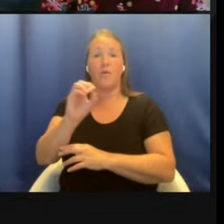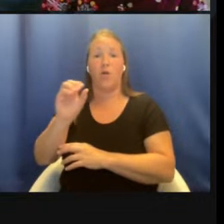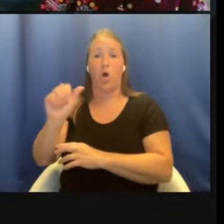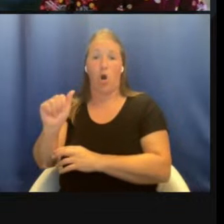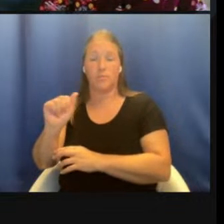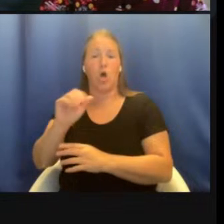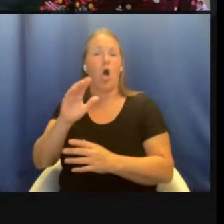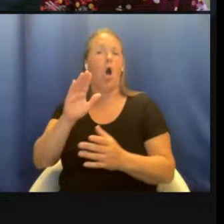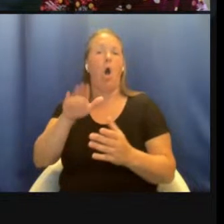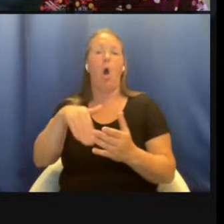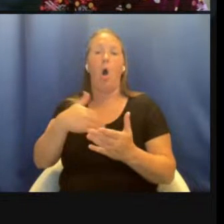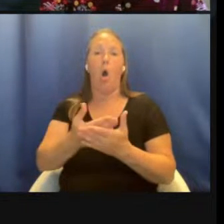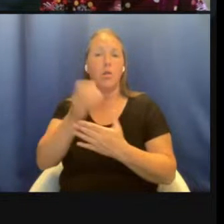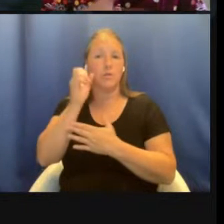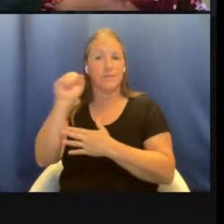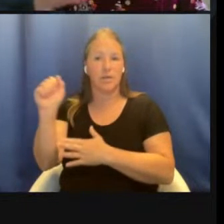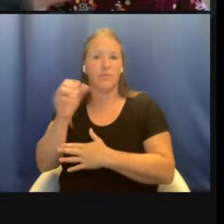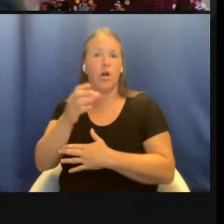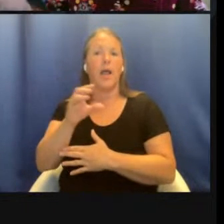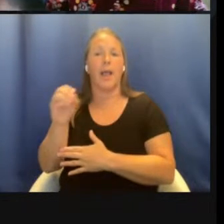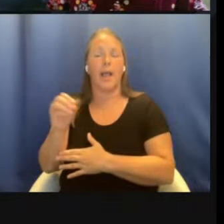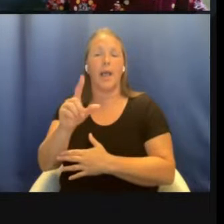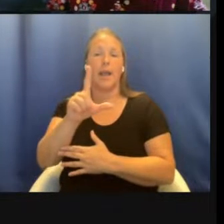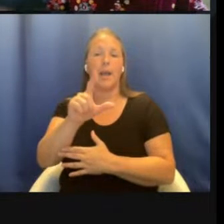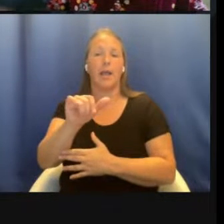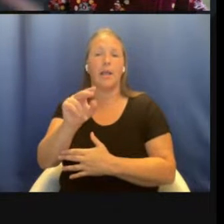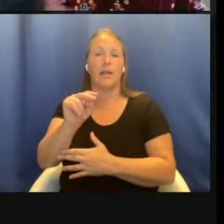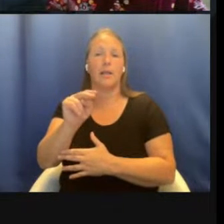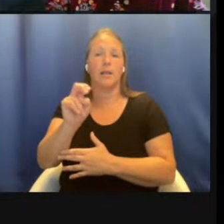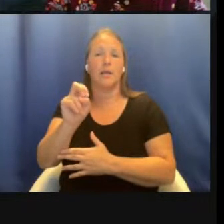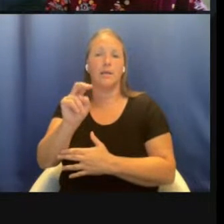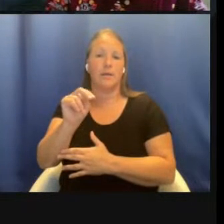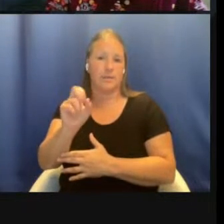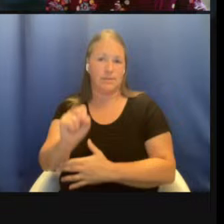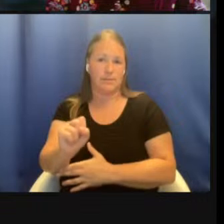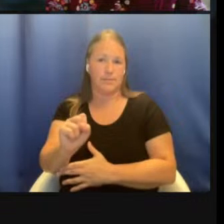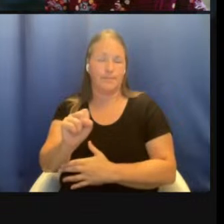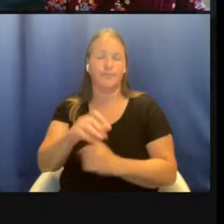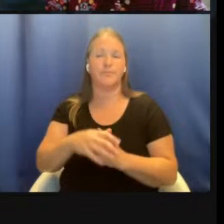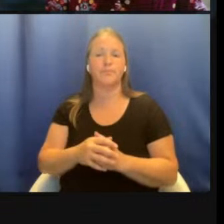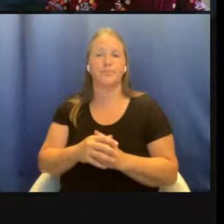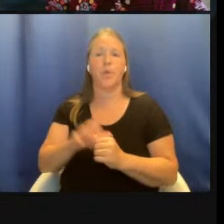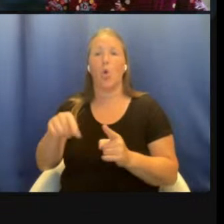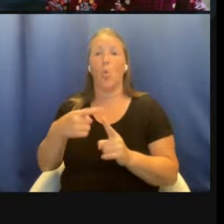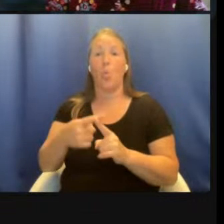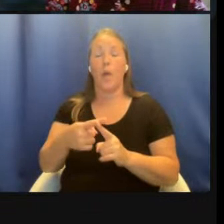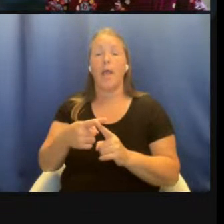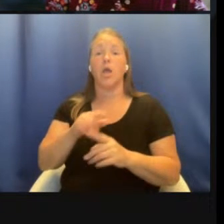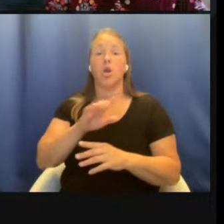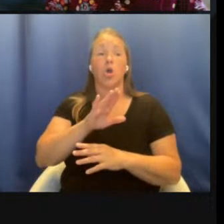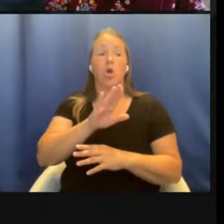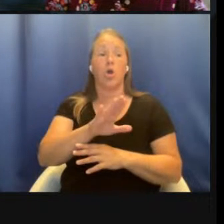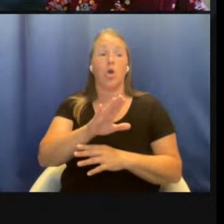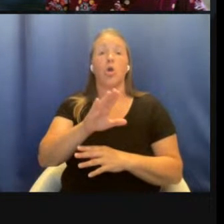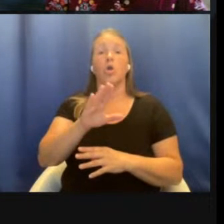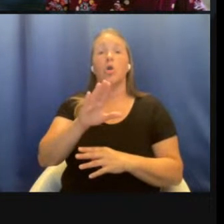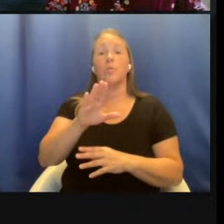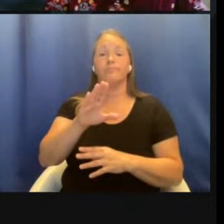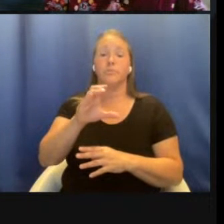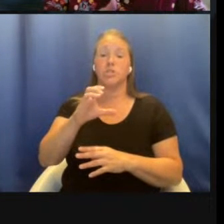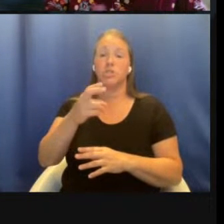of arms. When Chateau Bonaparte is disassembled, she brings from Chateau